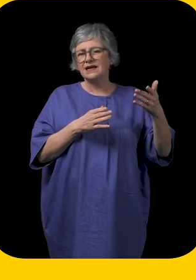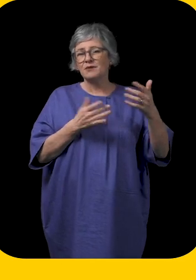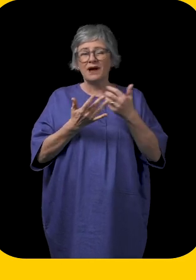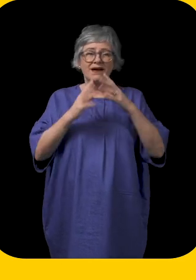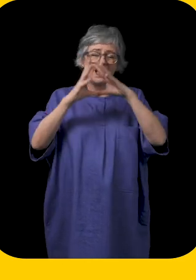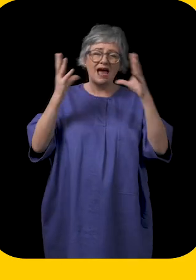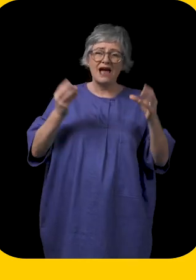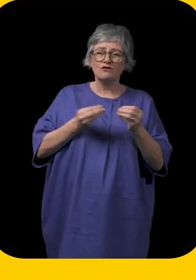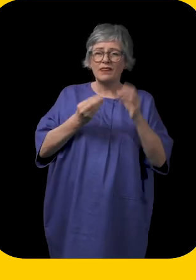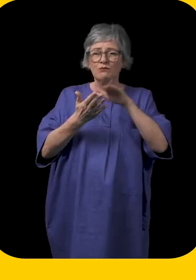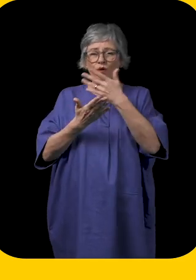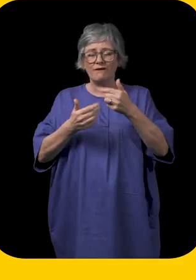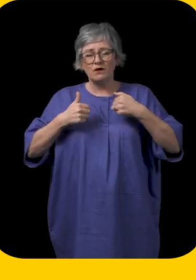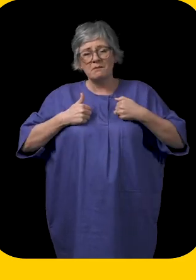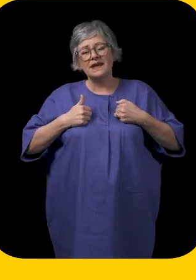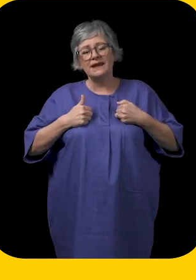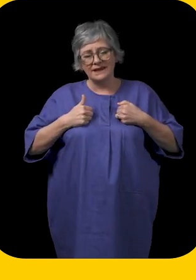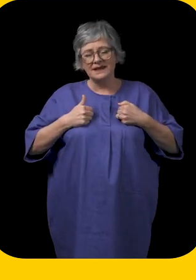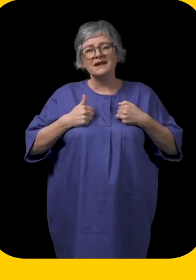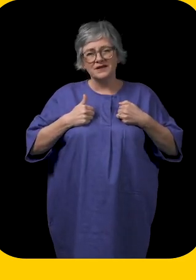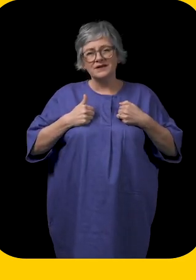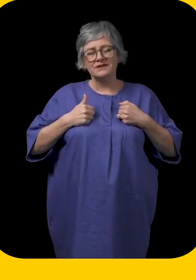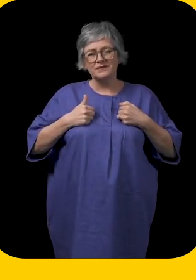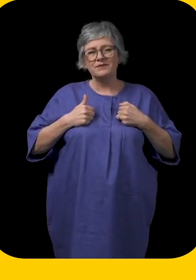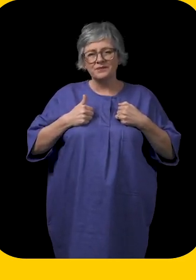know, a nature poet, but an everything poet, really, for me.